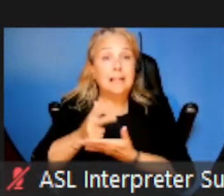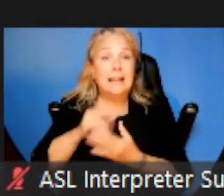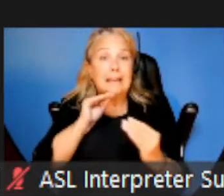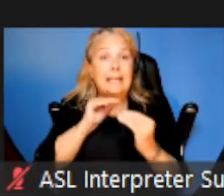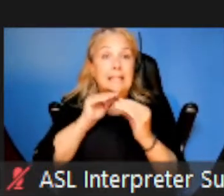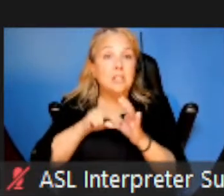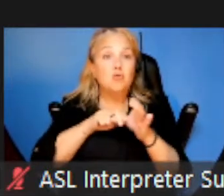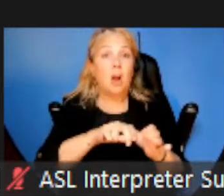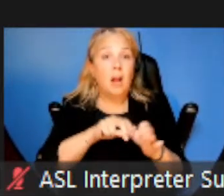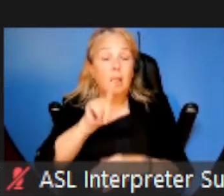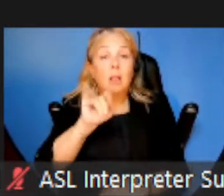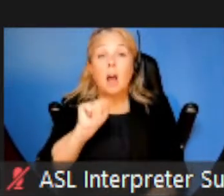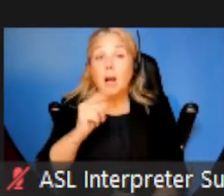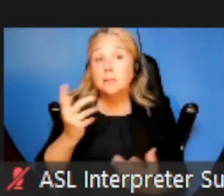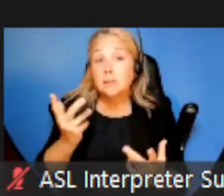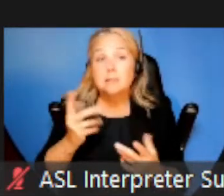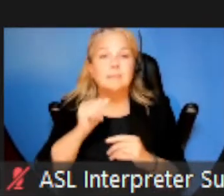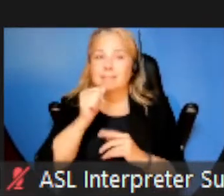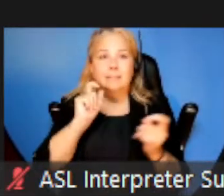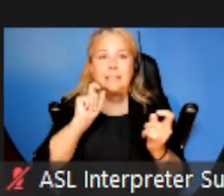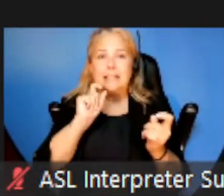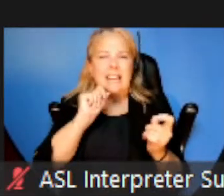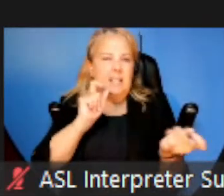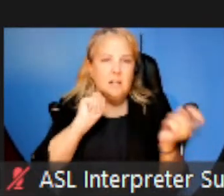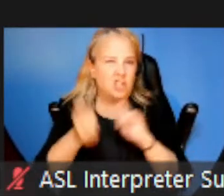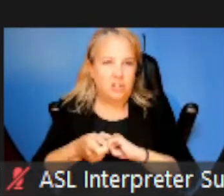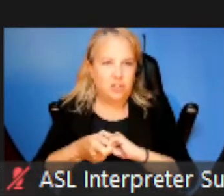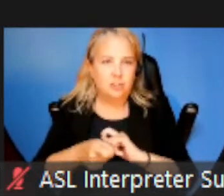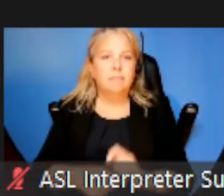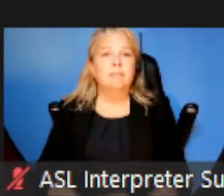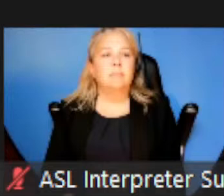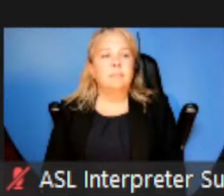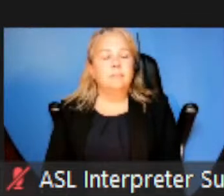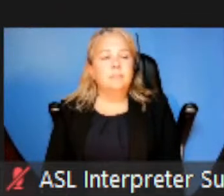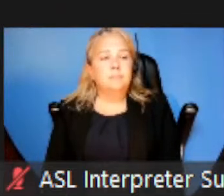lot remains unchanged.